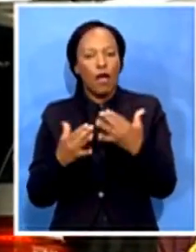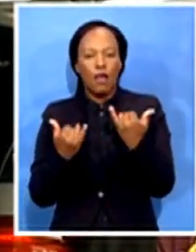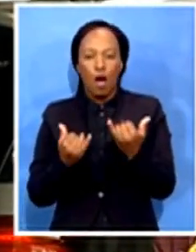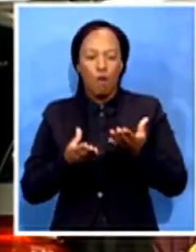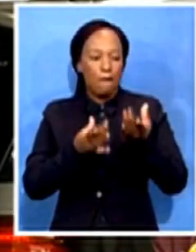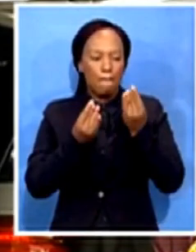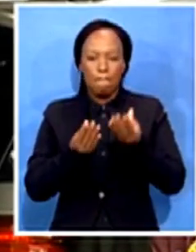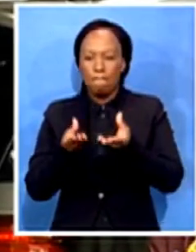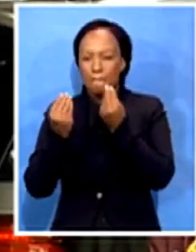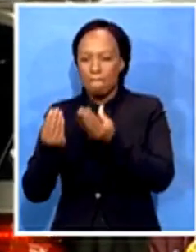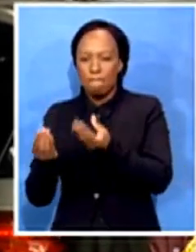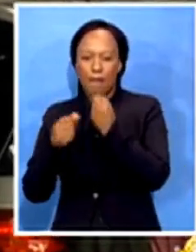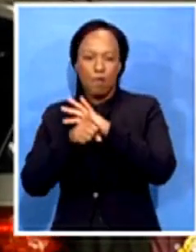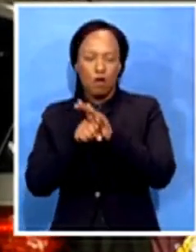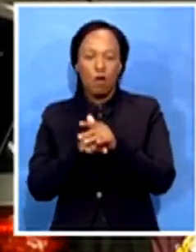tomorrow.